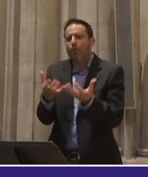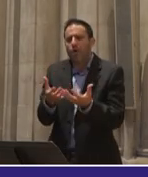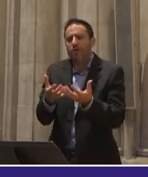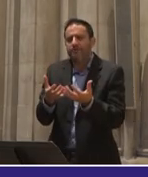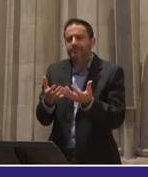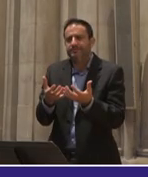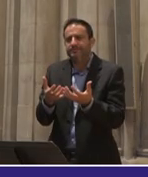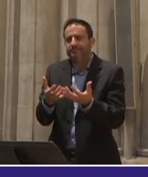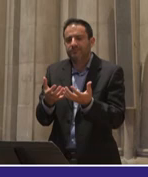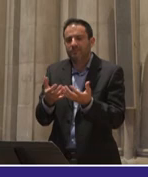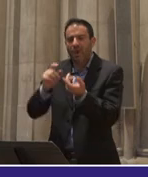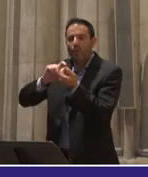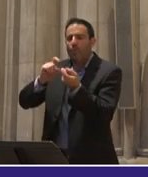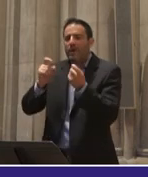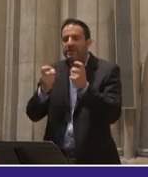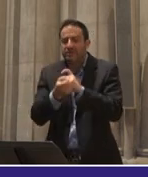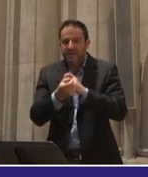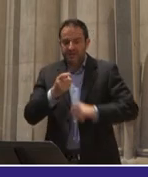changes is